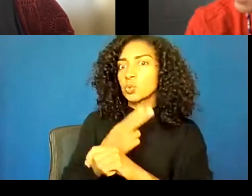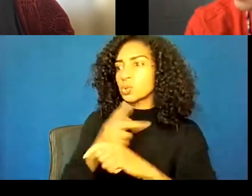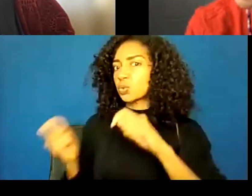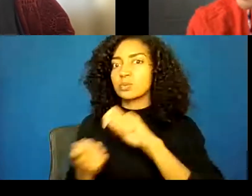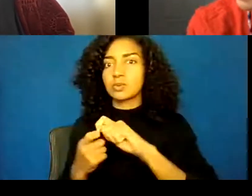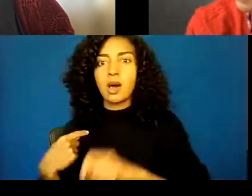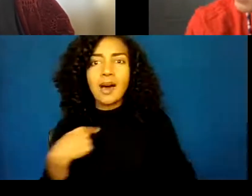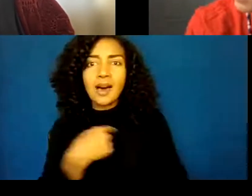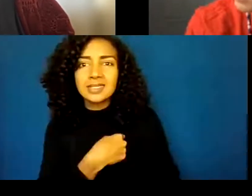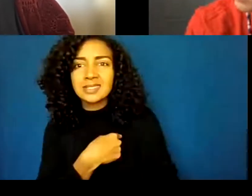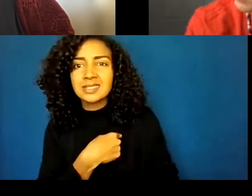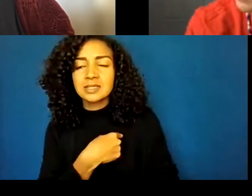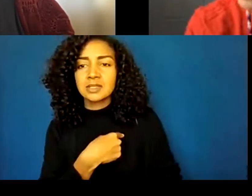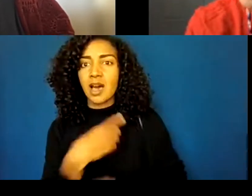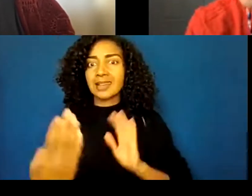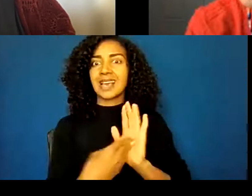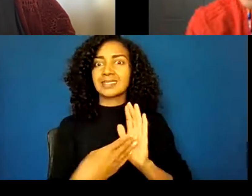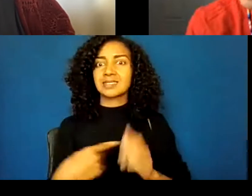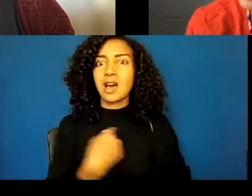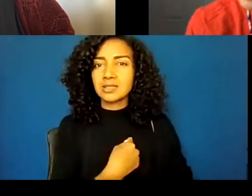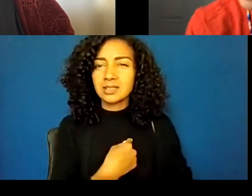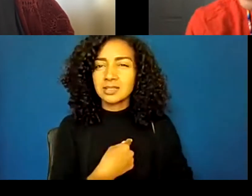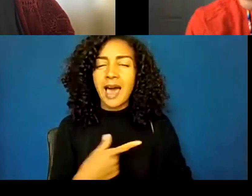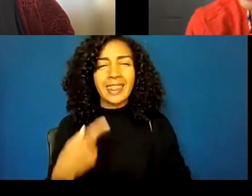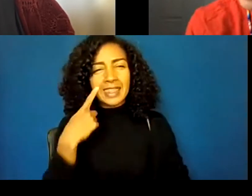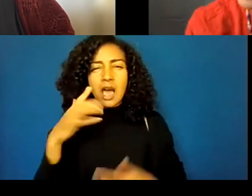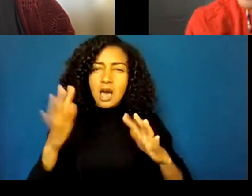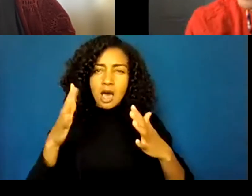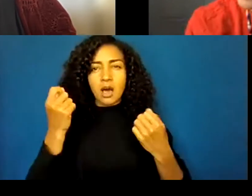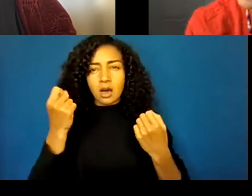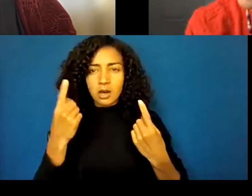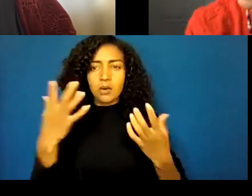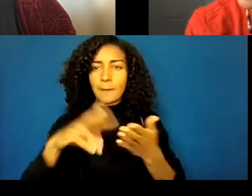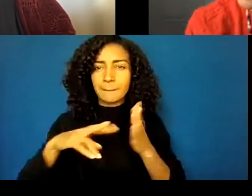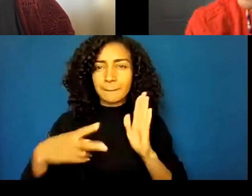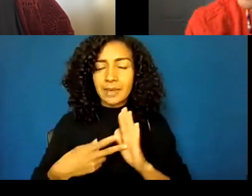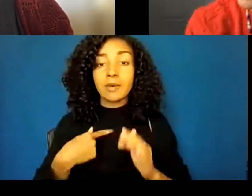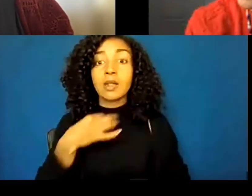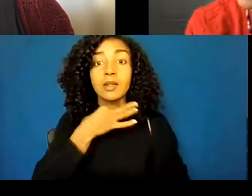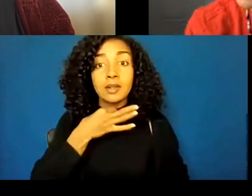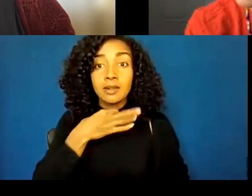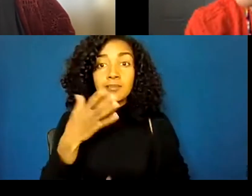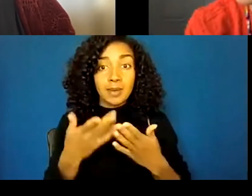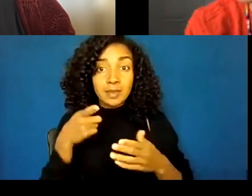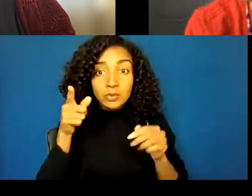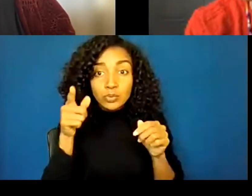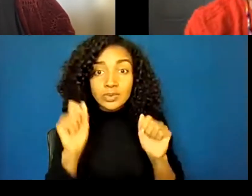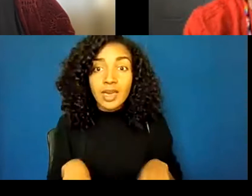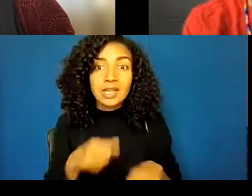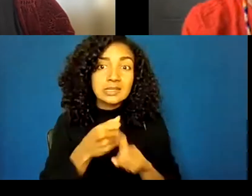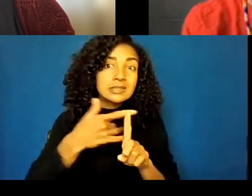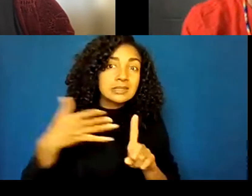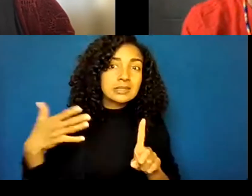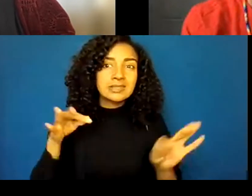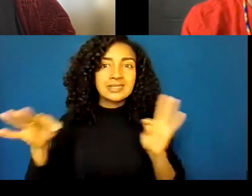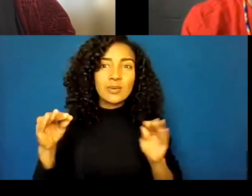can kind of grasp a little bit of what you mean by that. But I was just wondering if maybe you could explain it a little bit